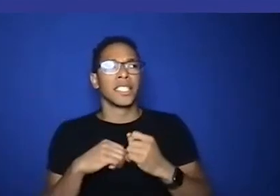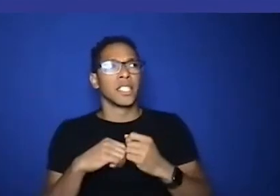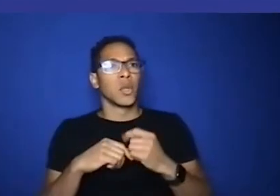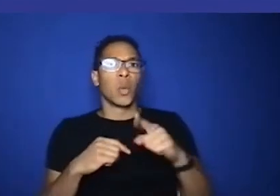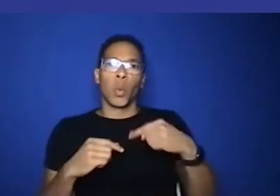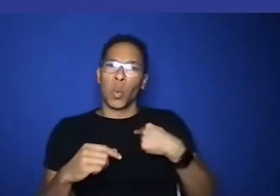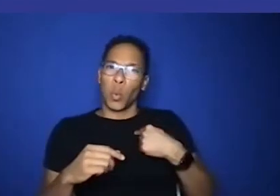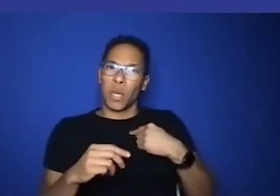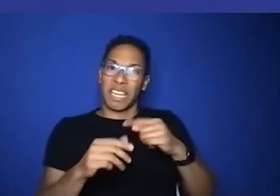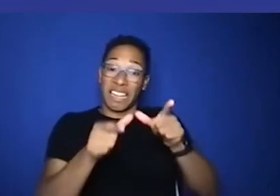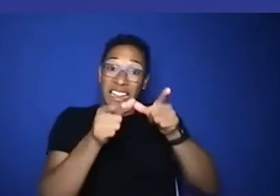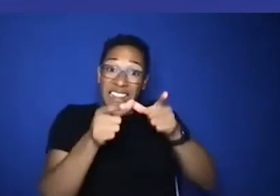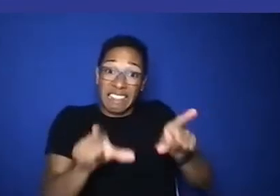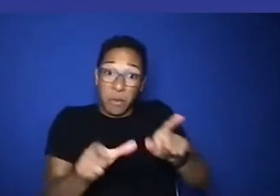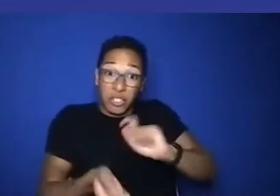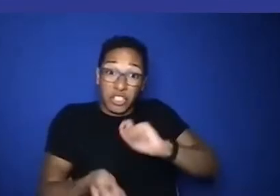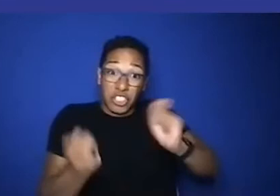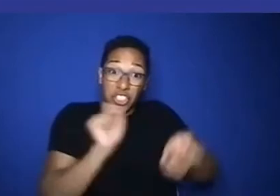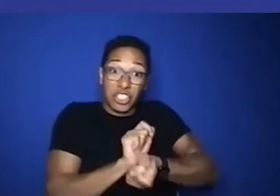stripping